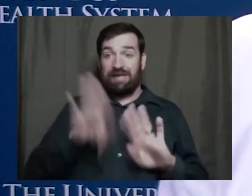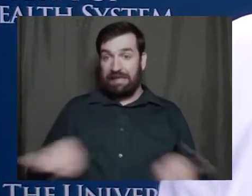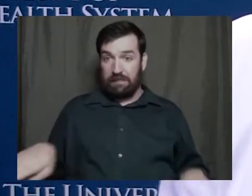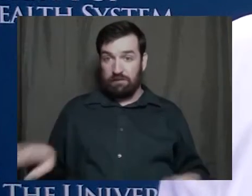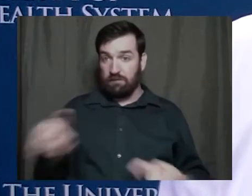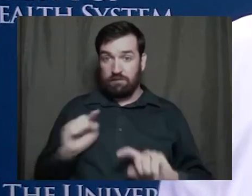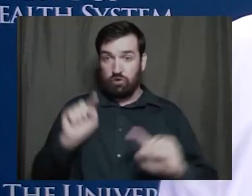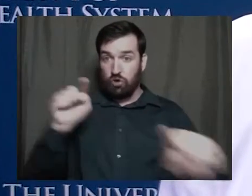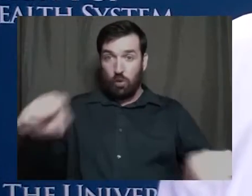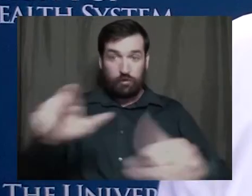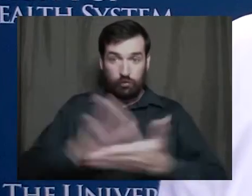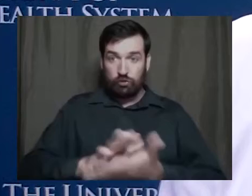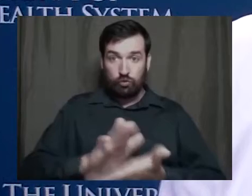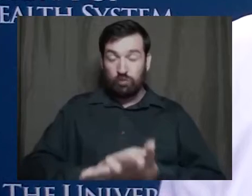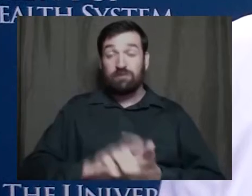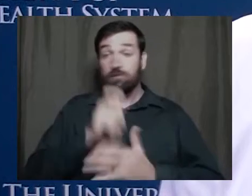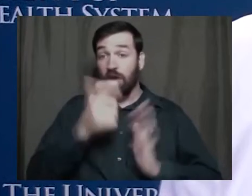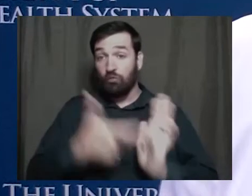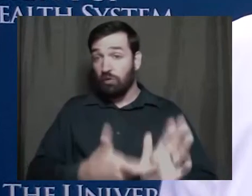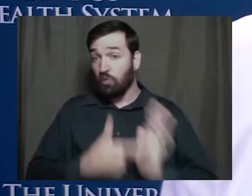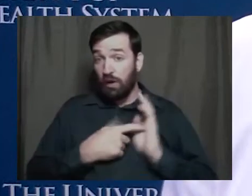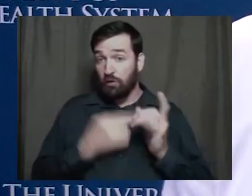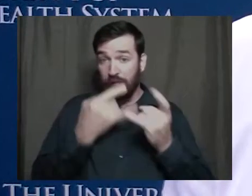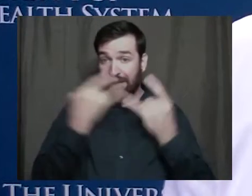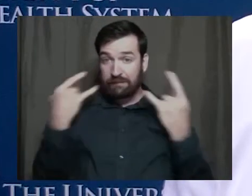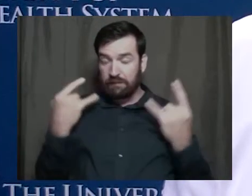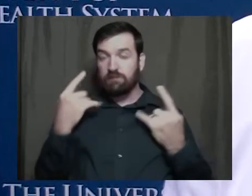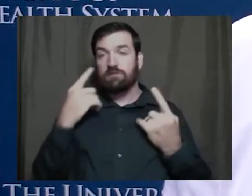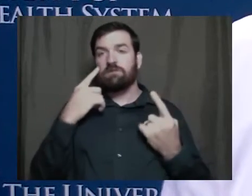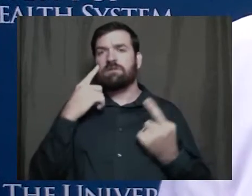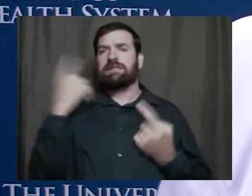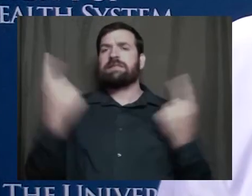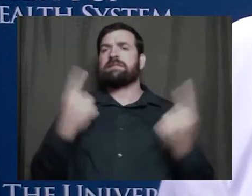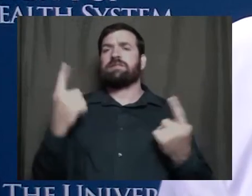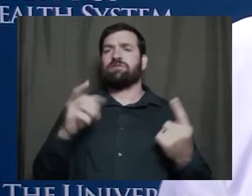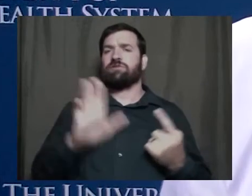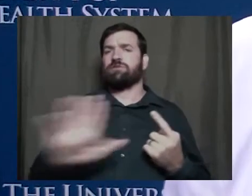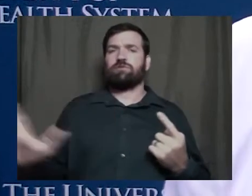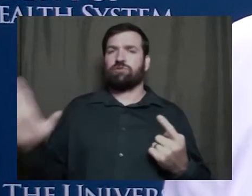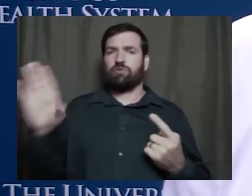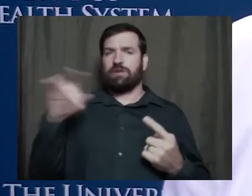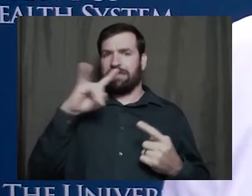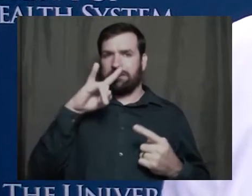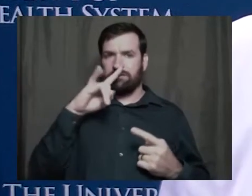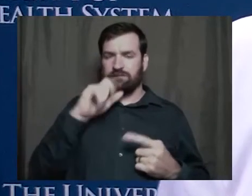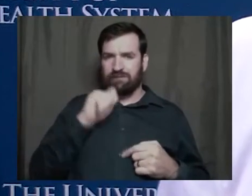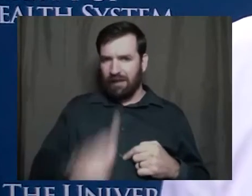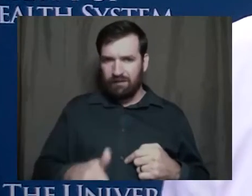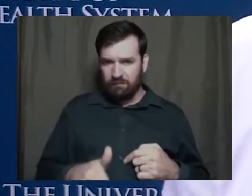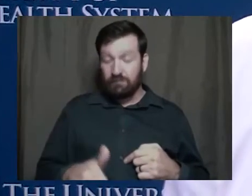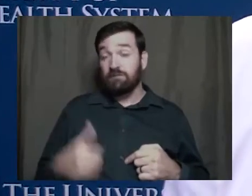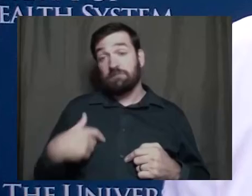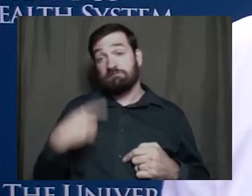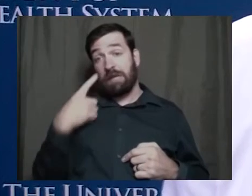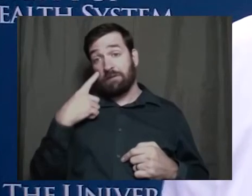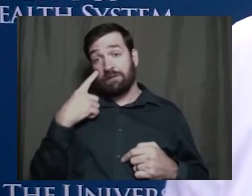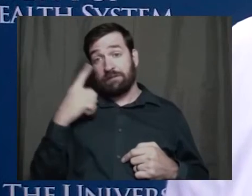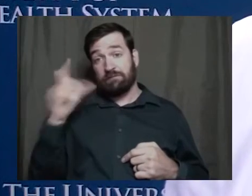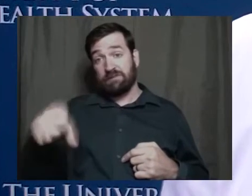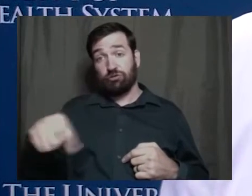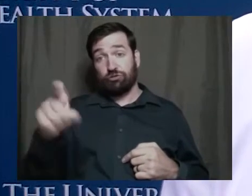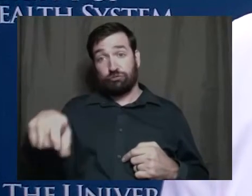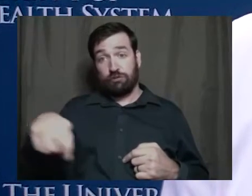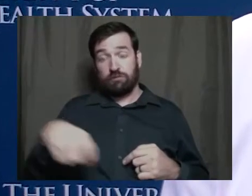to mandate masking, consider why should your kid not be in a mask? Because I think that they should be. My wife and I had that conversation last